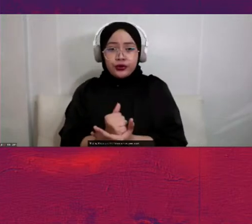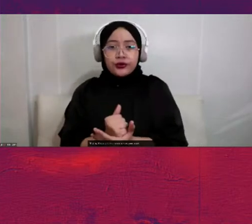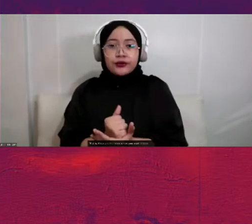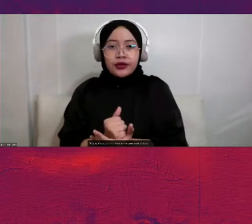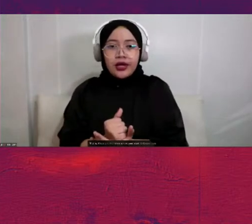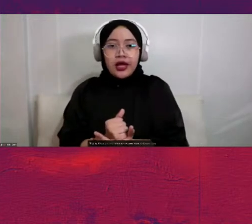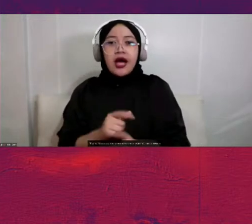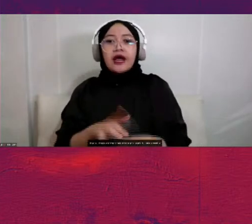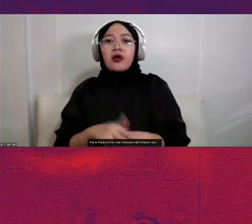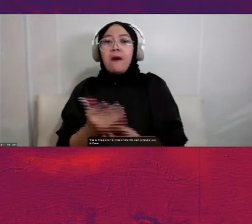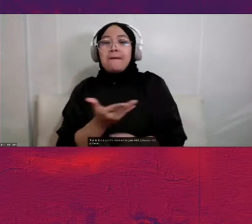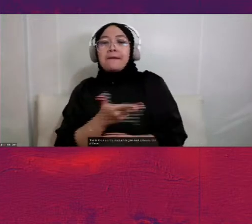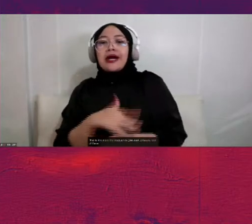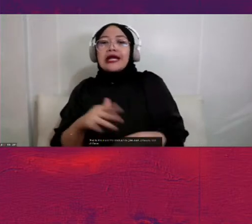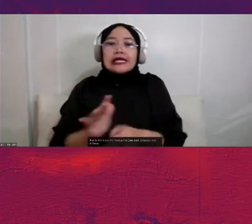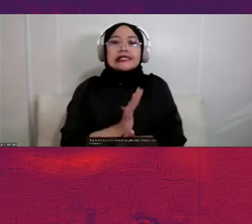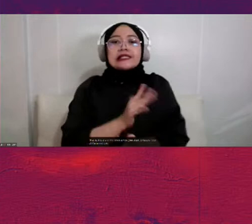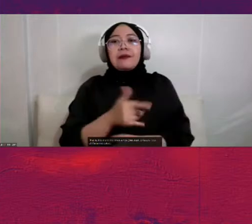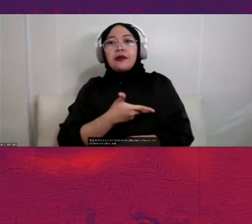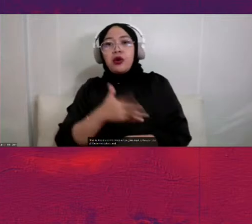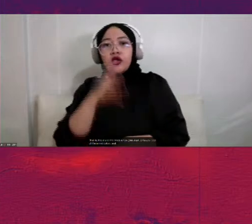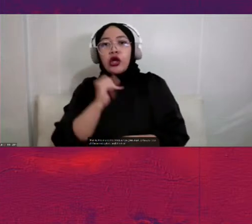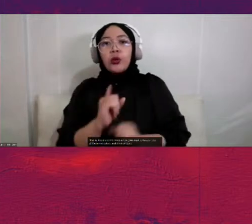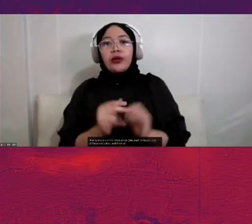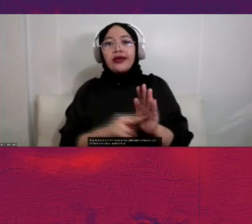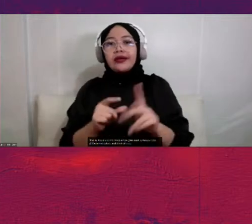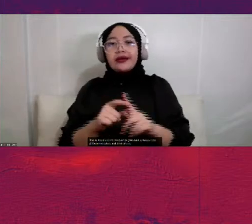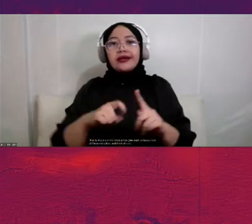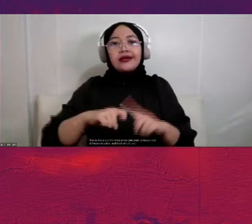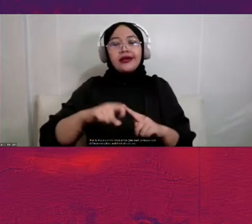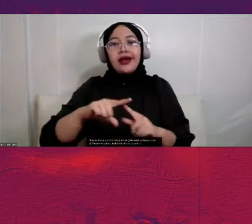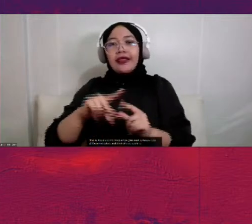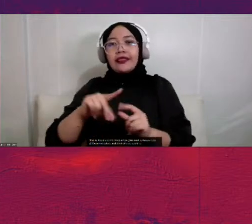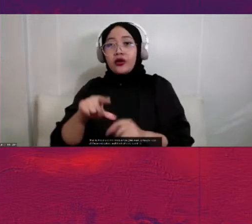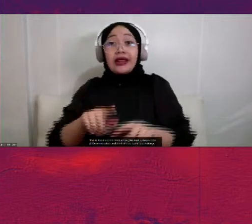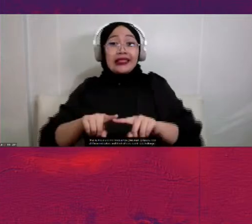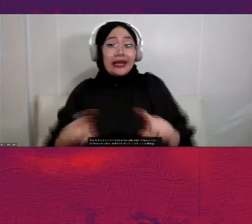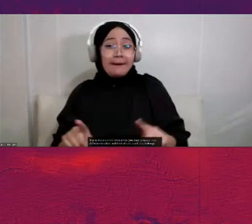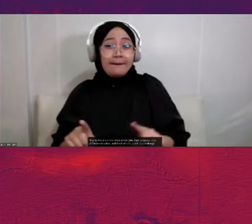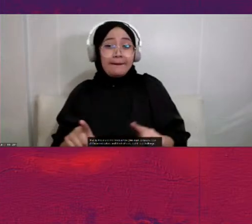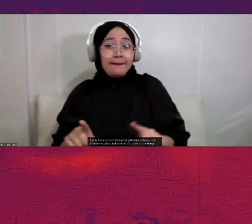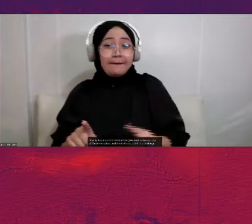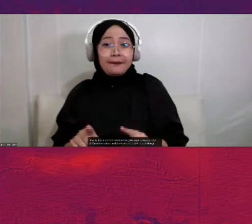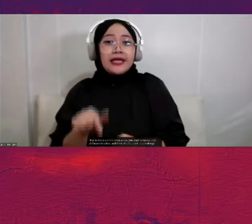to take a look at these indicators and think of cutoffs. But it is a challenge.